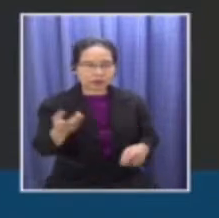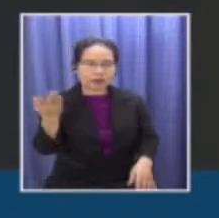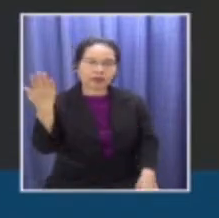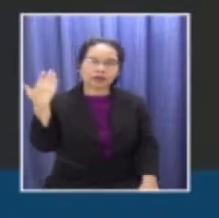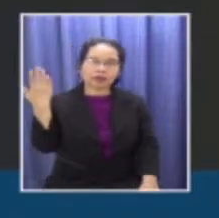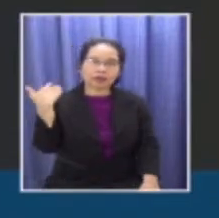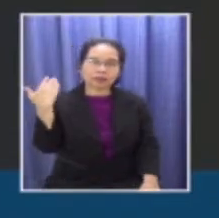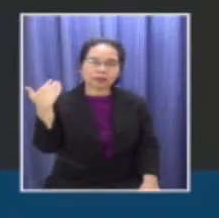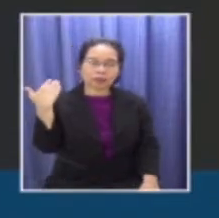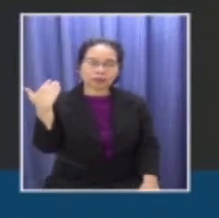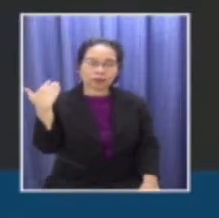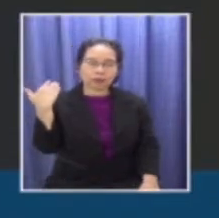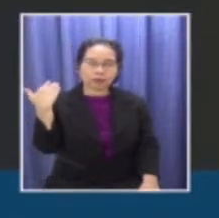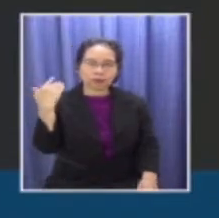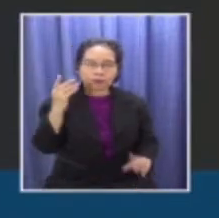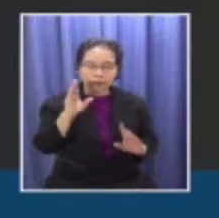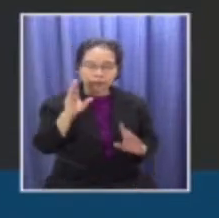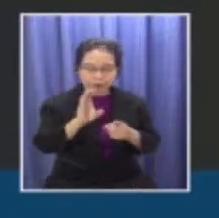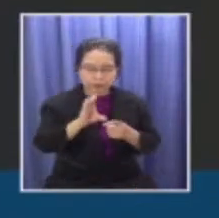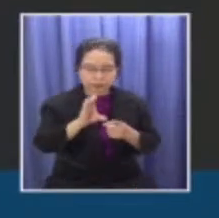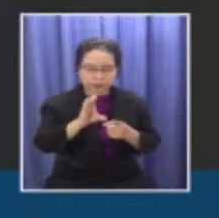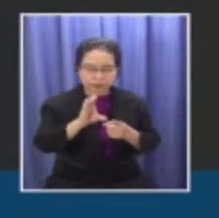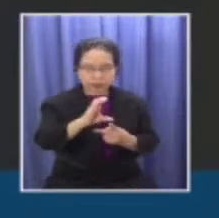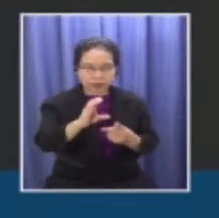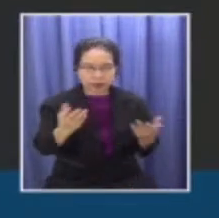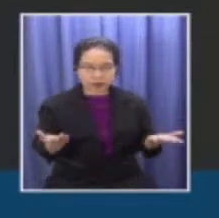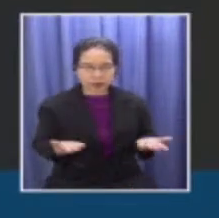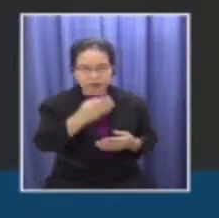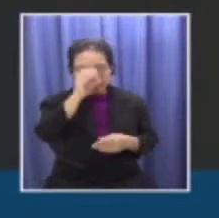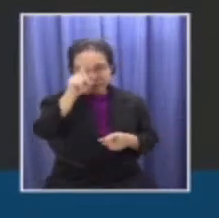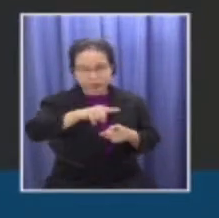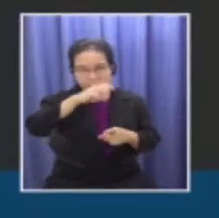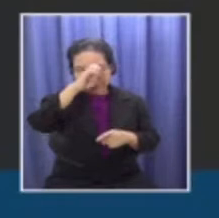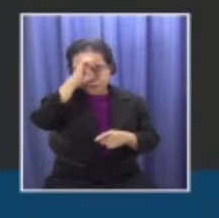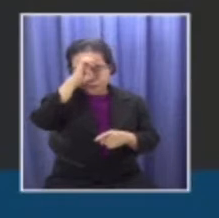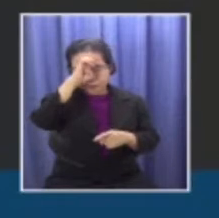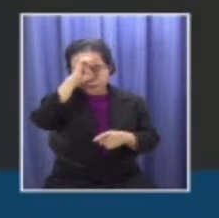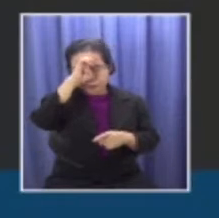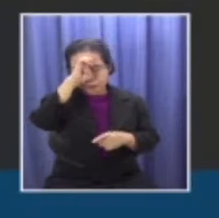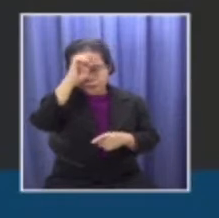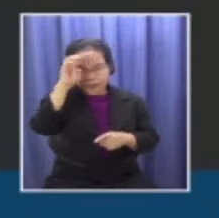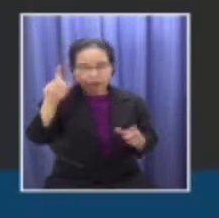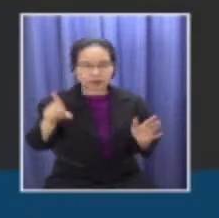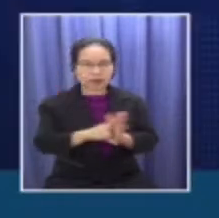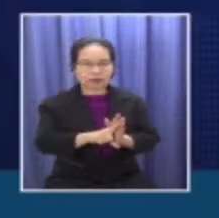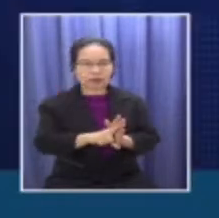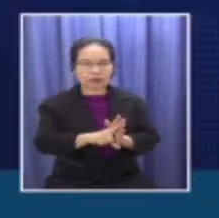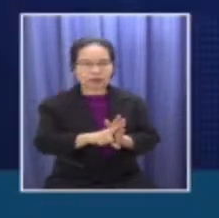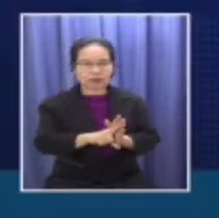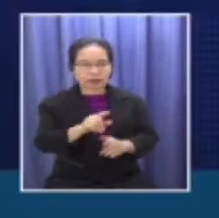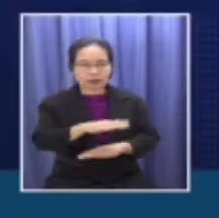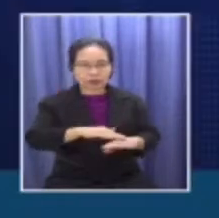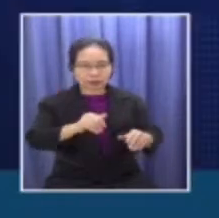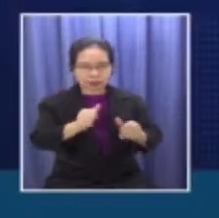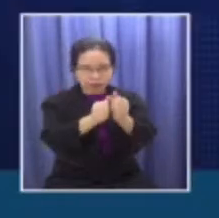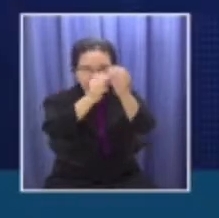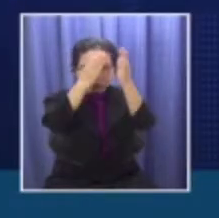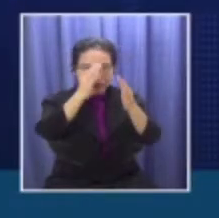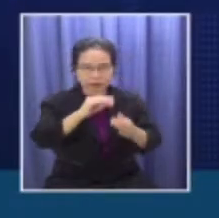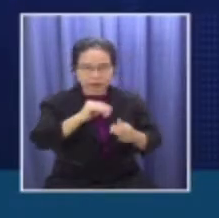And what we have chosen to answer last time. And there's another one here. Why